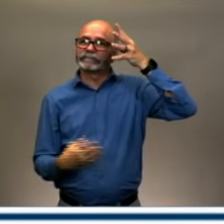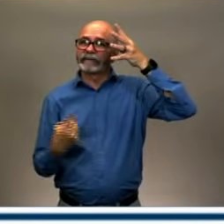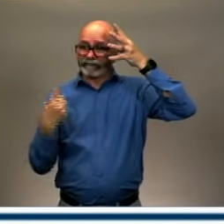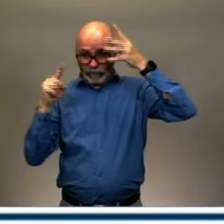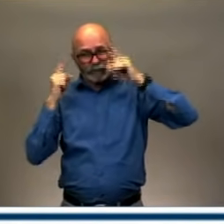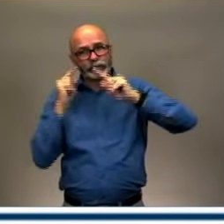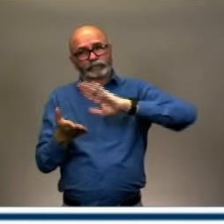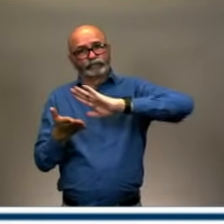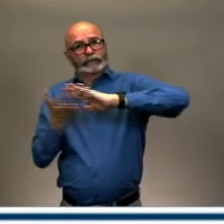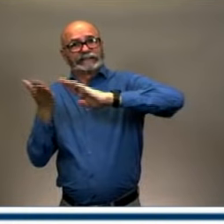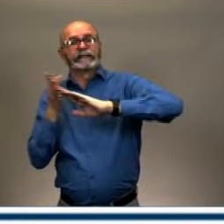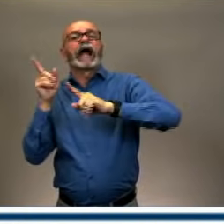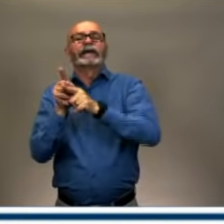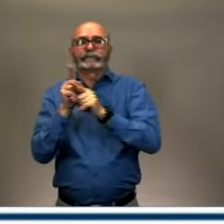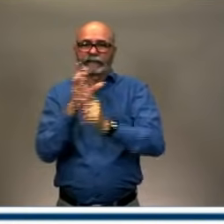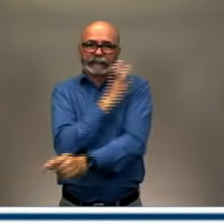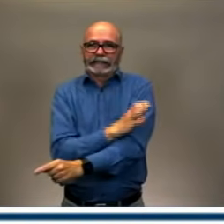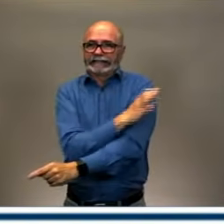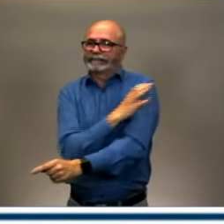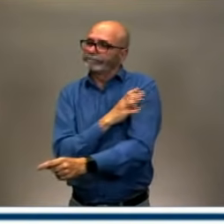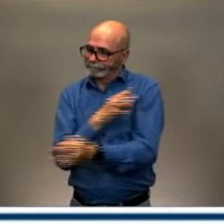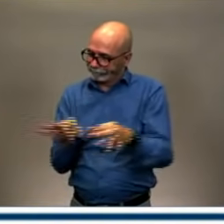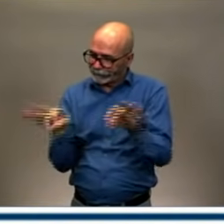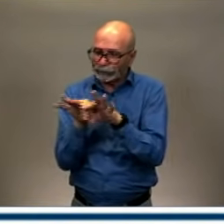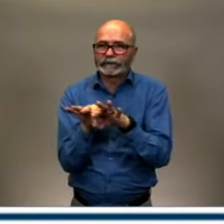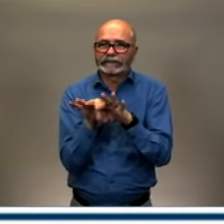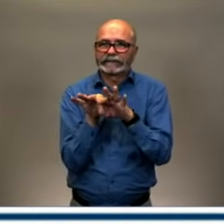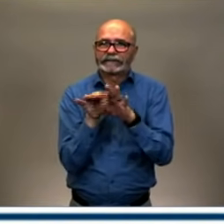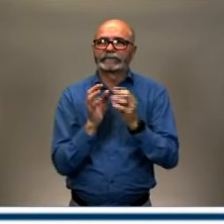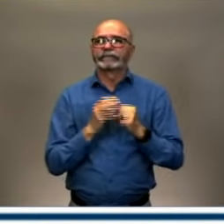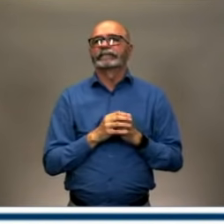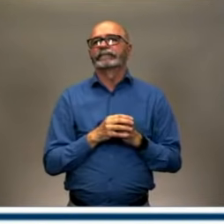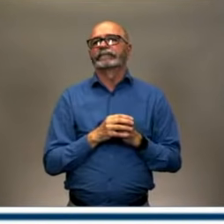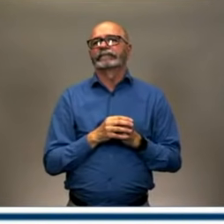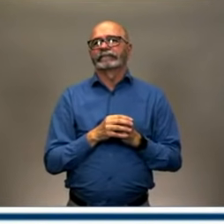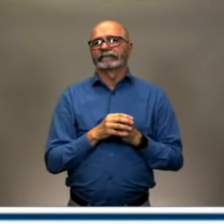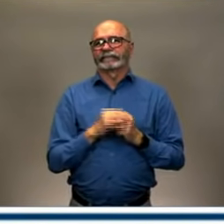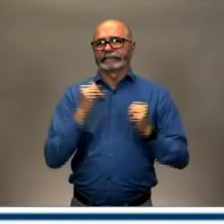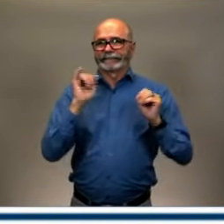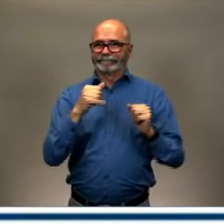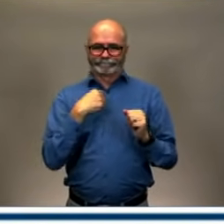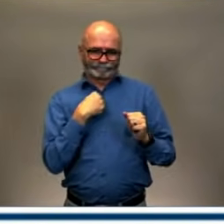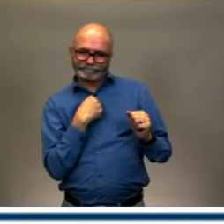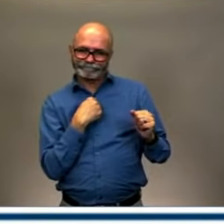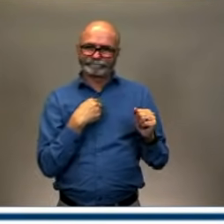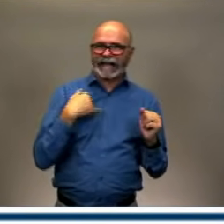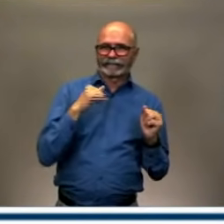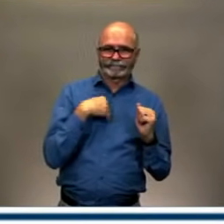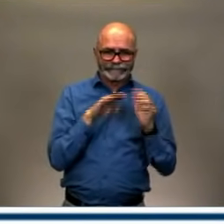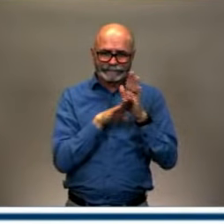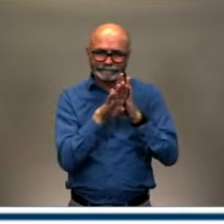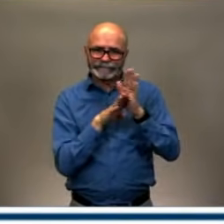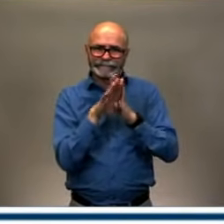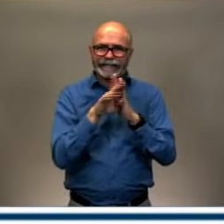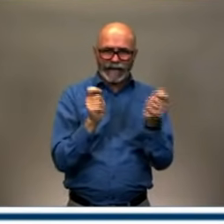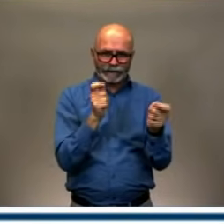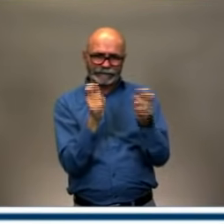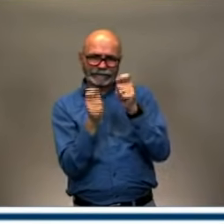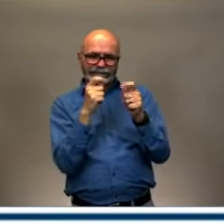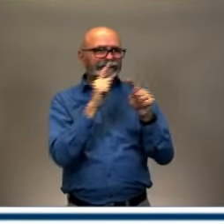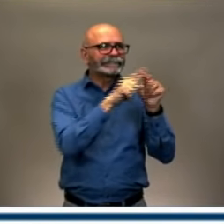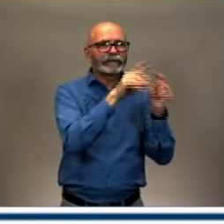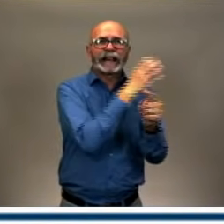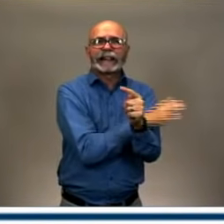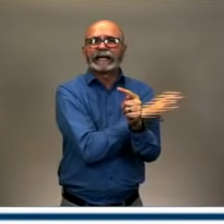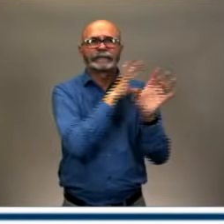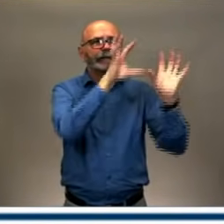So we're in the process of really starting to develop the detailed plans for those different types of clinics. We're going to try some of them